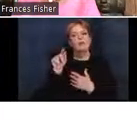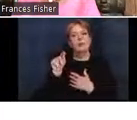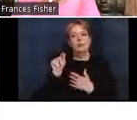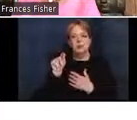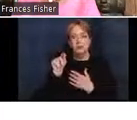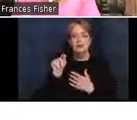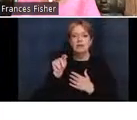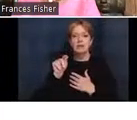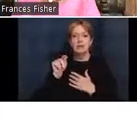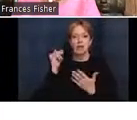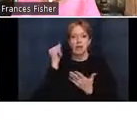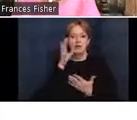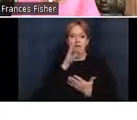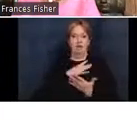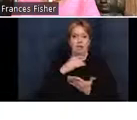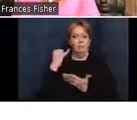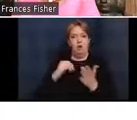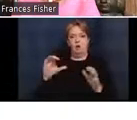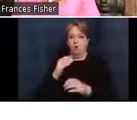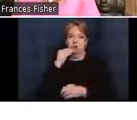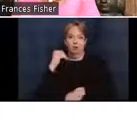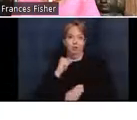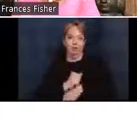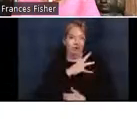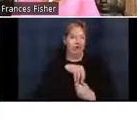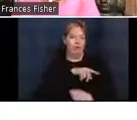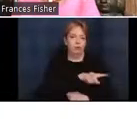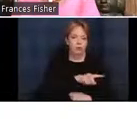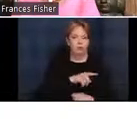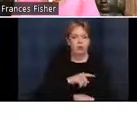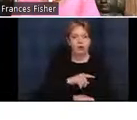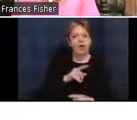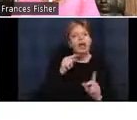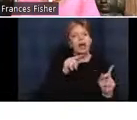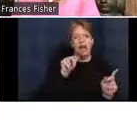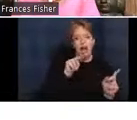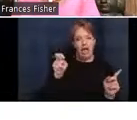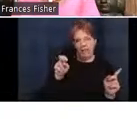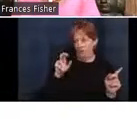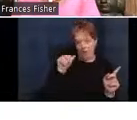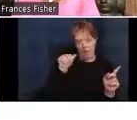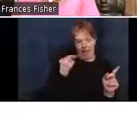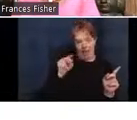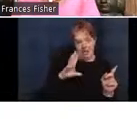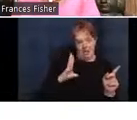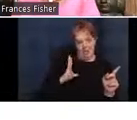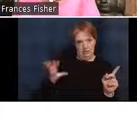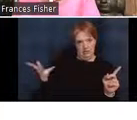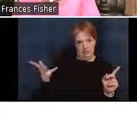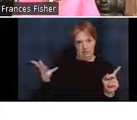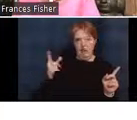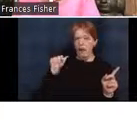work. And it's our understanding this was a term that did not endear Ann. as she was most certainly a feminist and